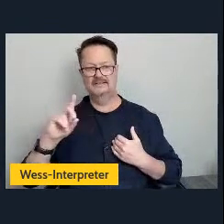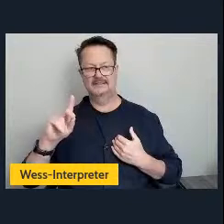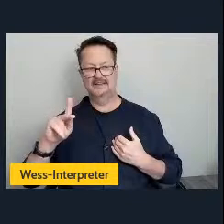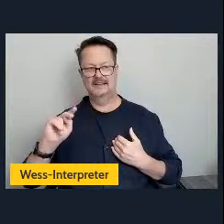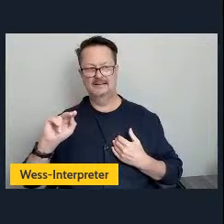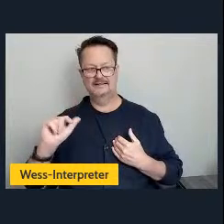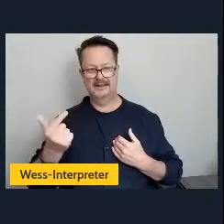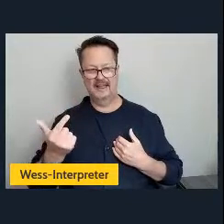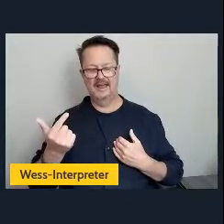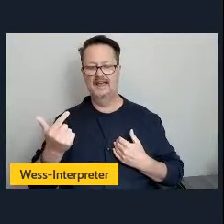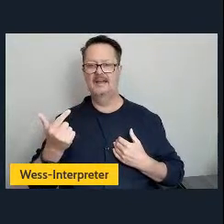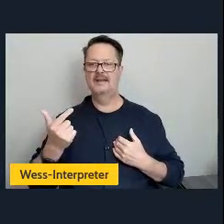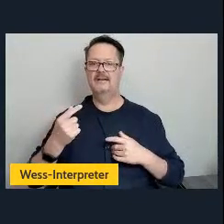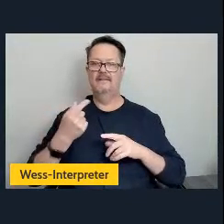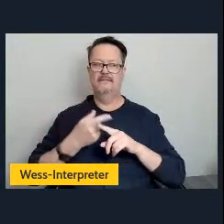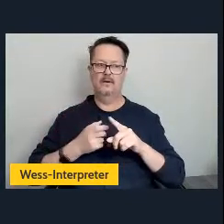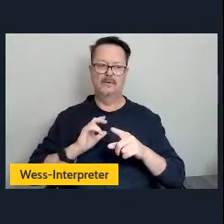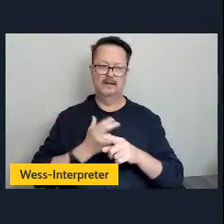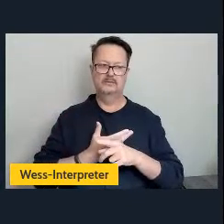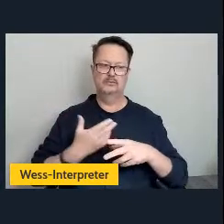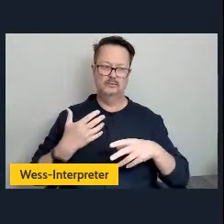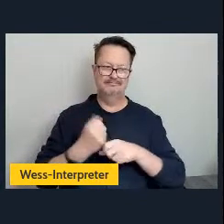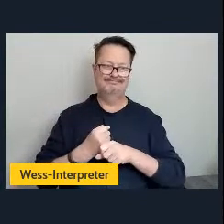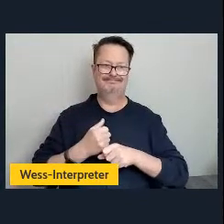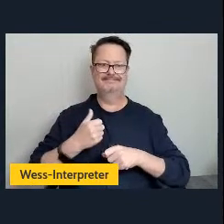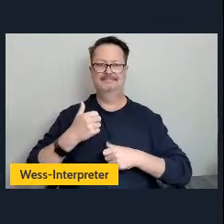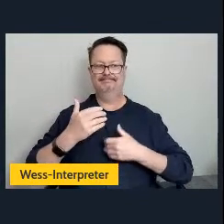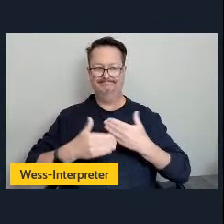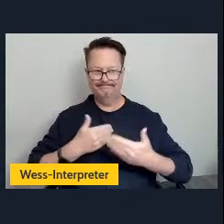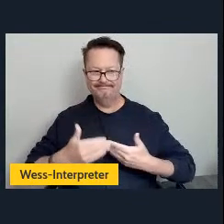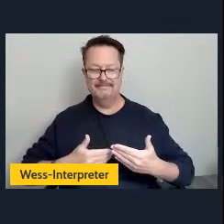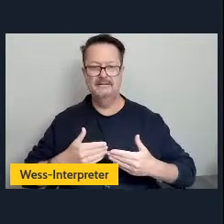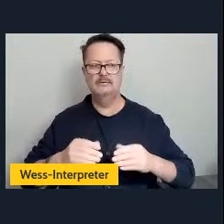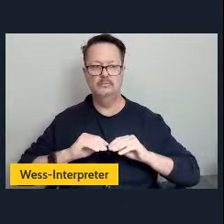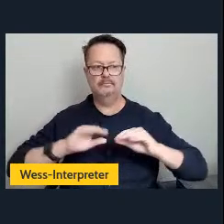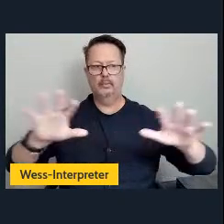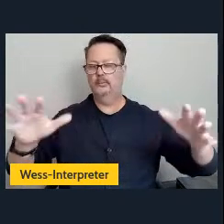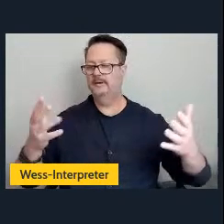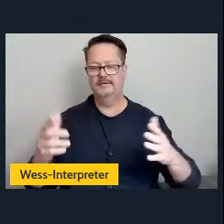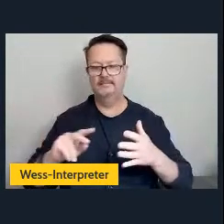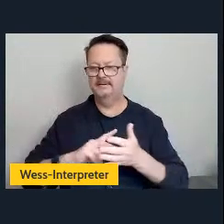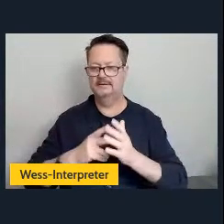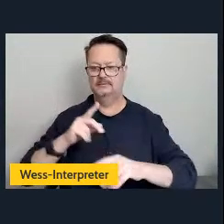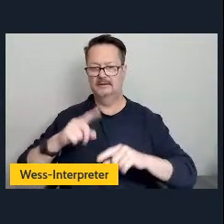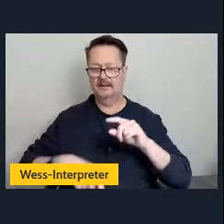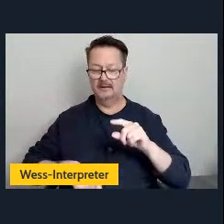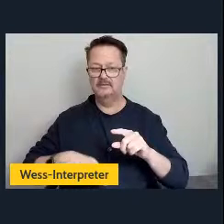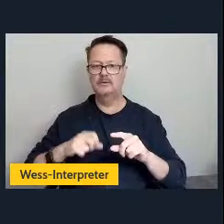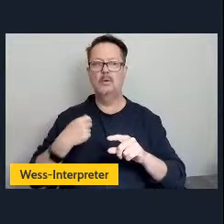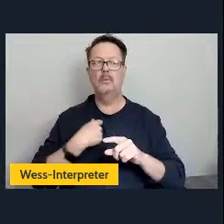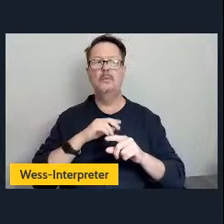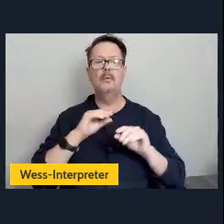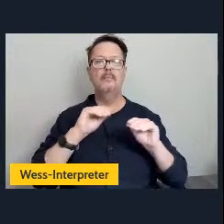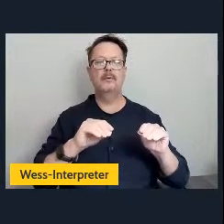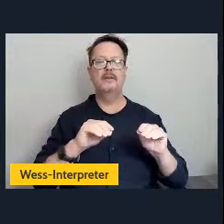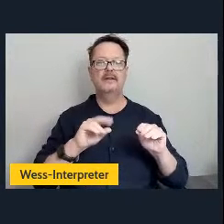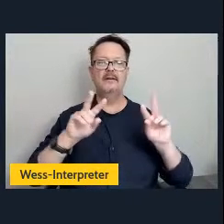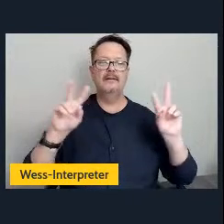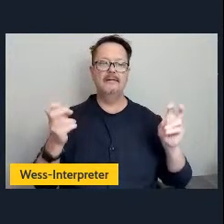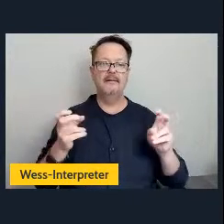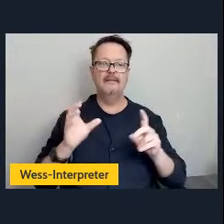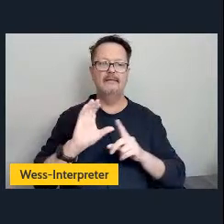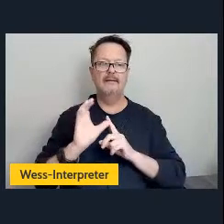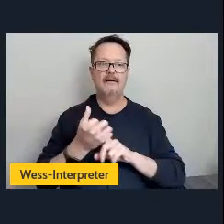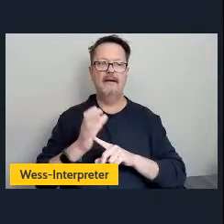preventing us from synthesizing and therefore deploying. In this case, we're going to conditionally suppress these rules if we're not in a